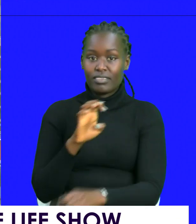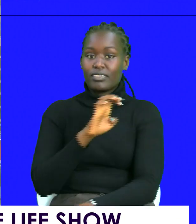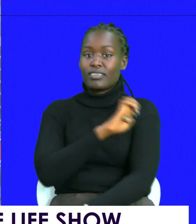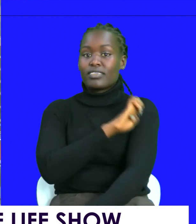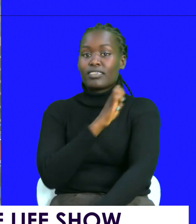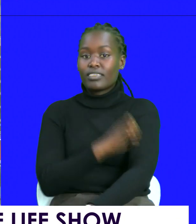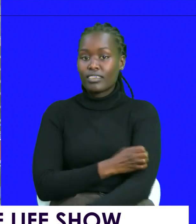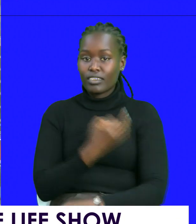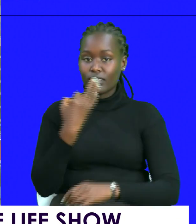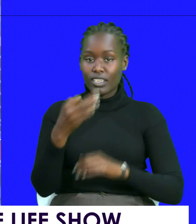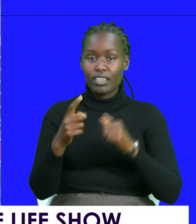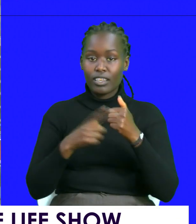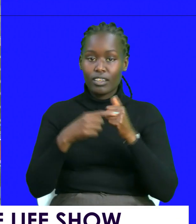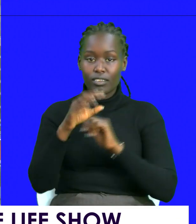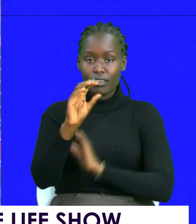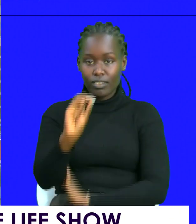Energy 360,